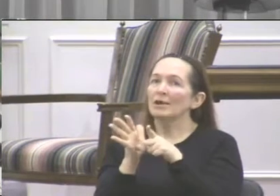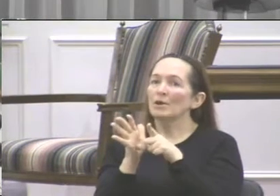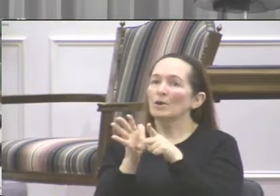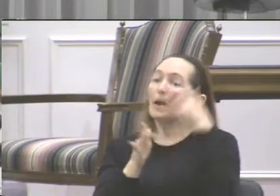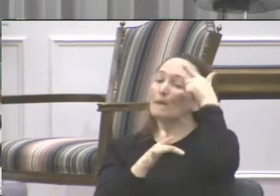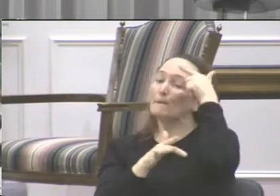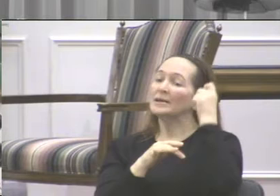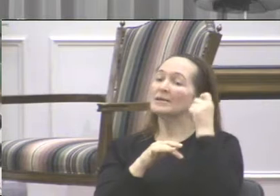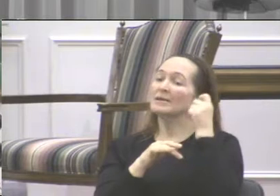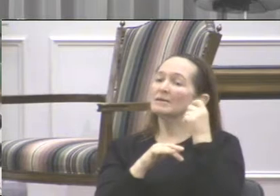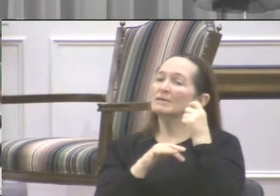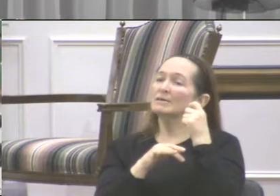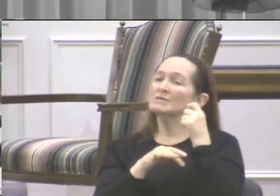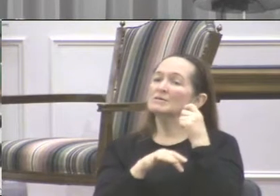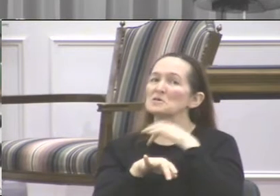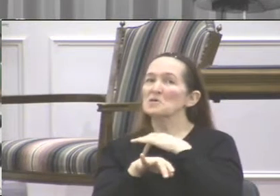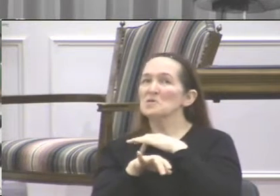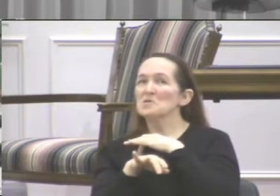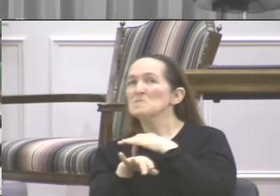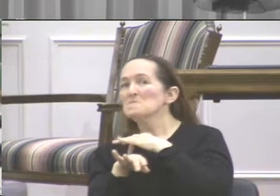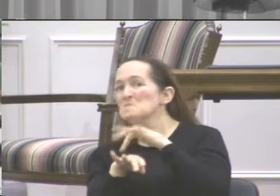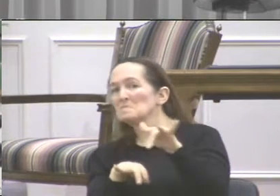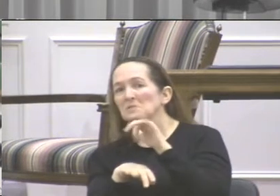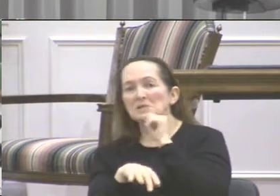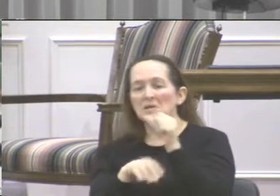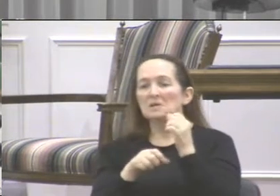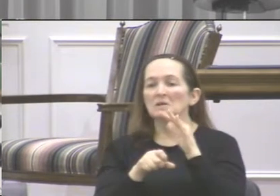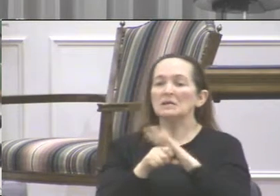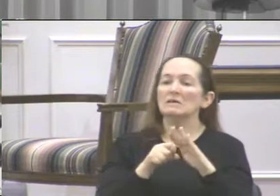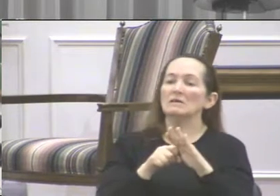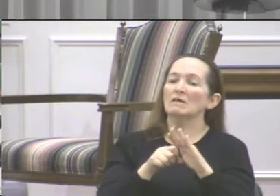sons of Israel are sent to Egypt to gather food.